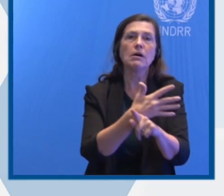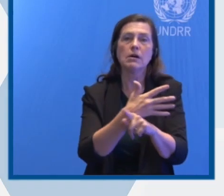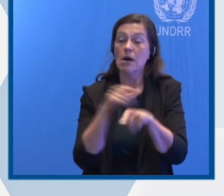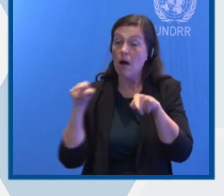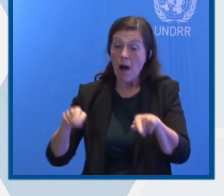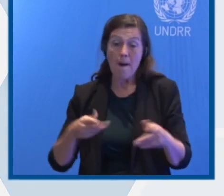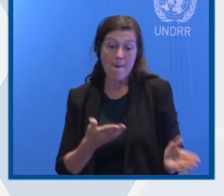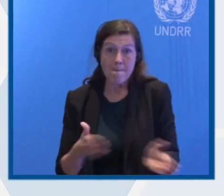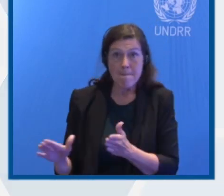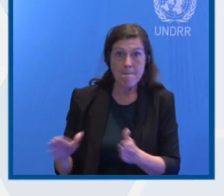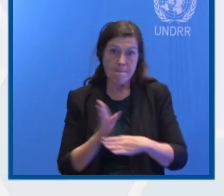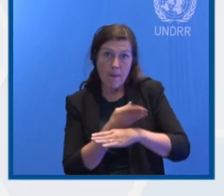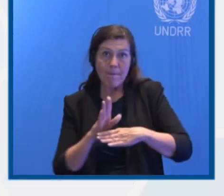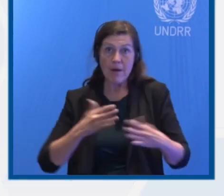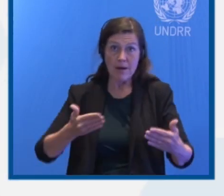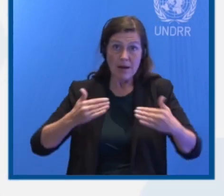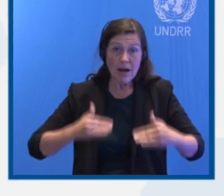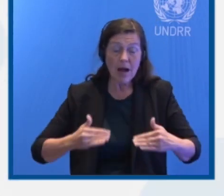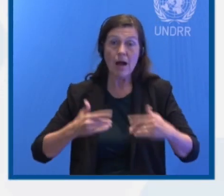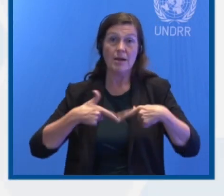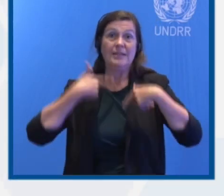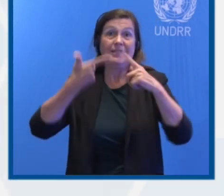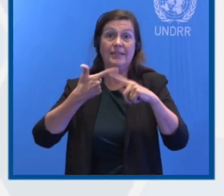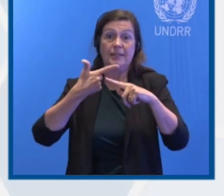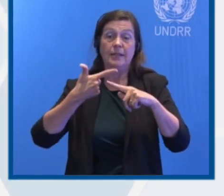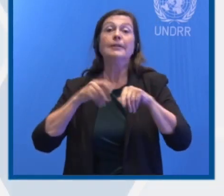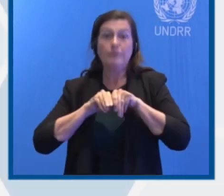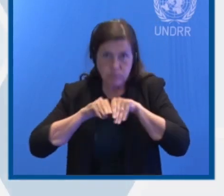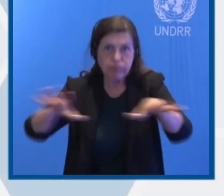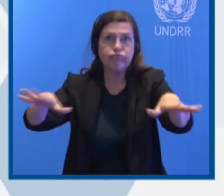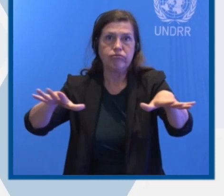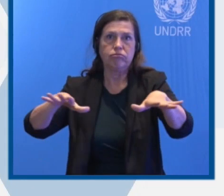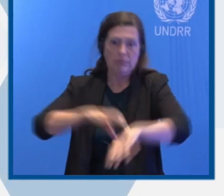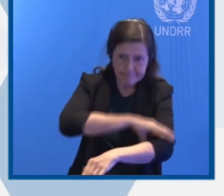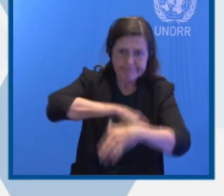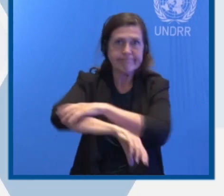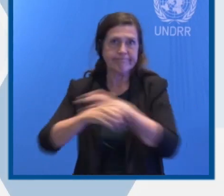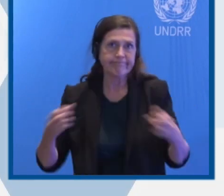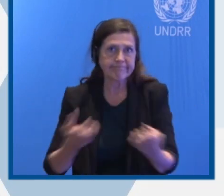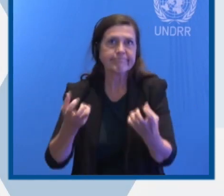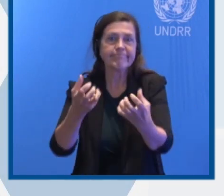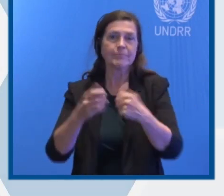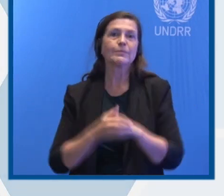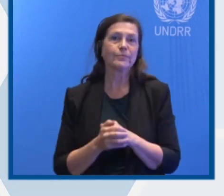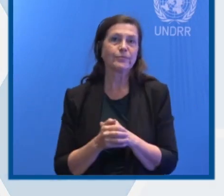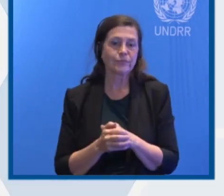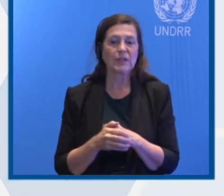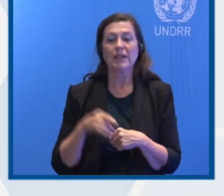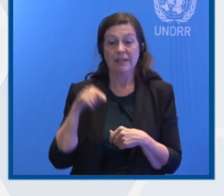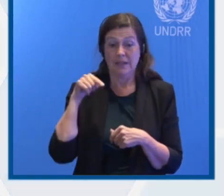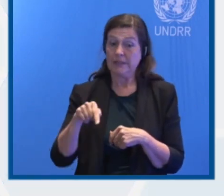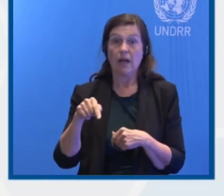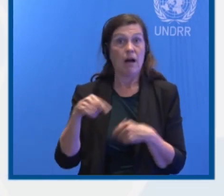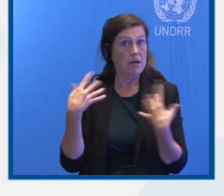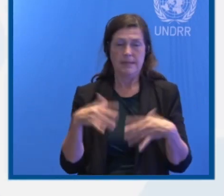implementation of EU Critical Entity Resilience Directive. There is